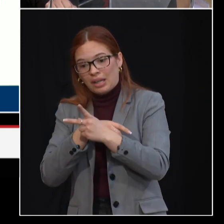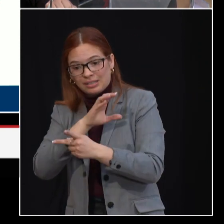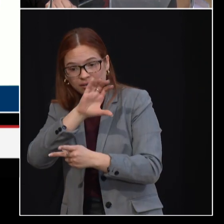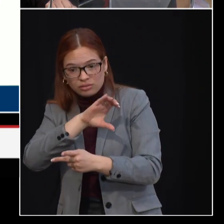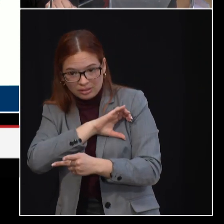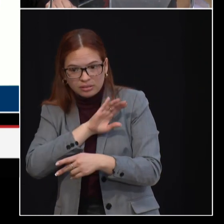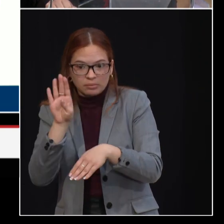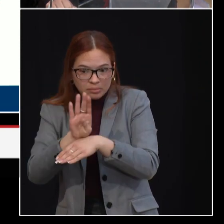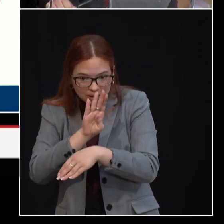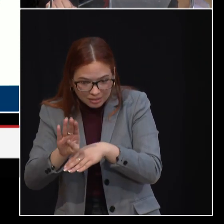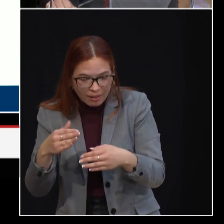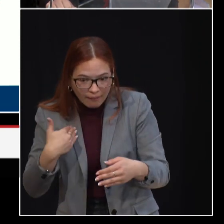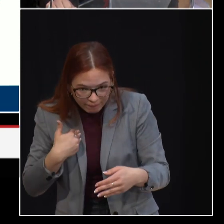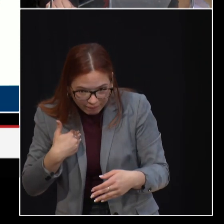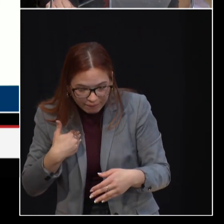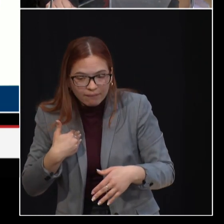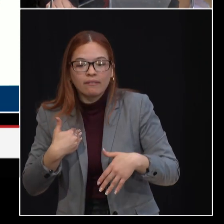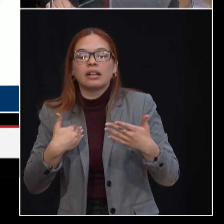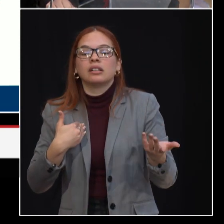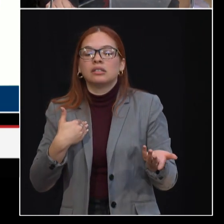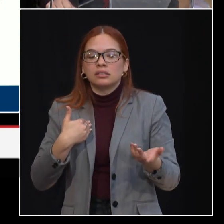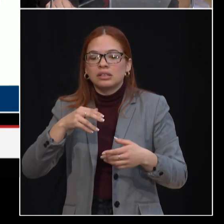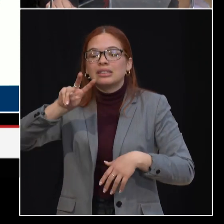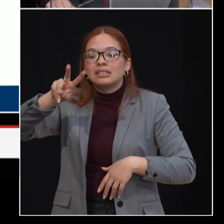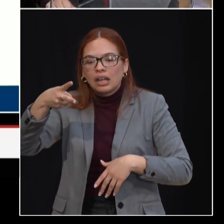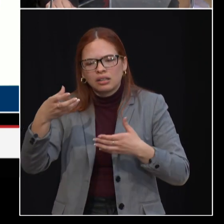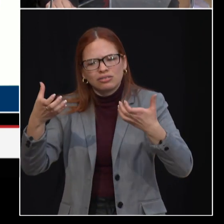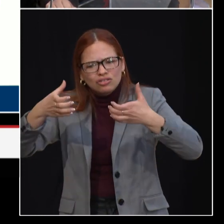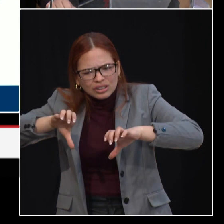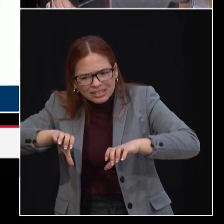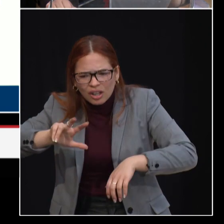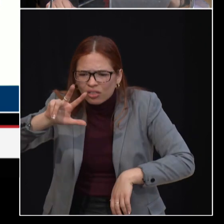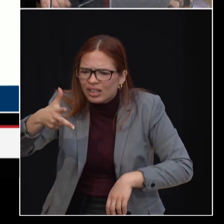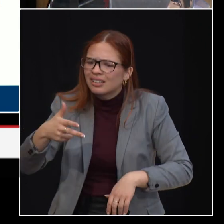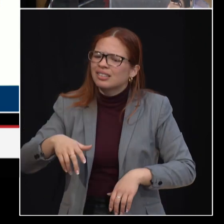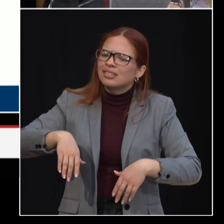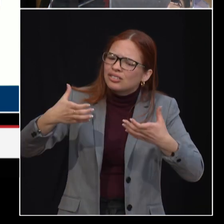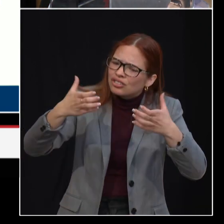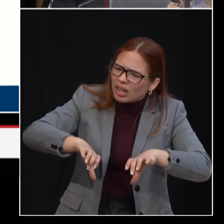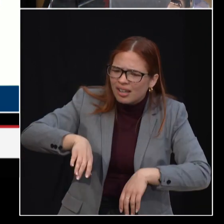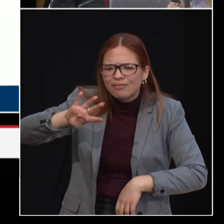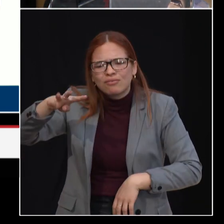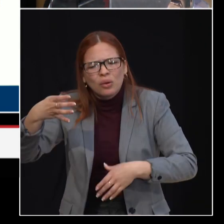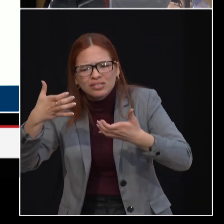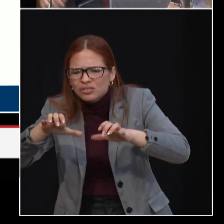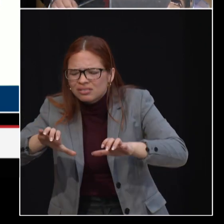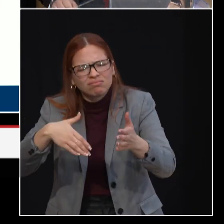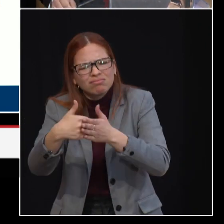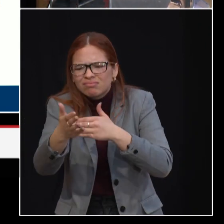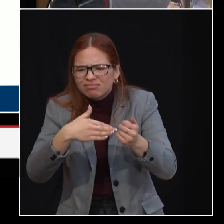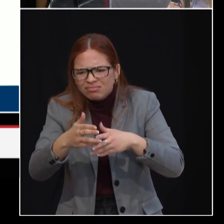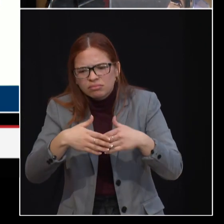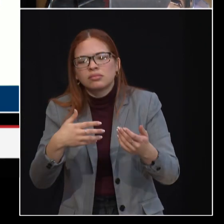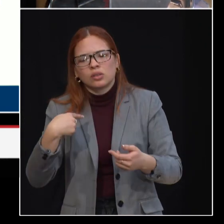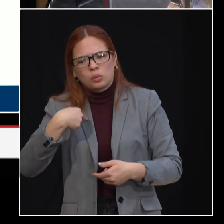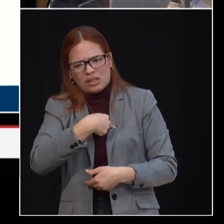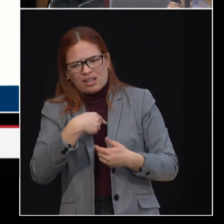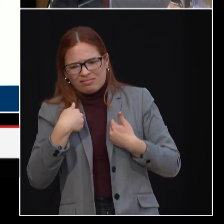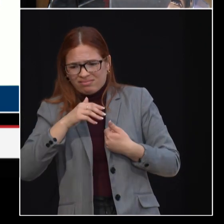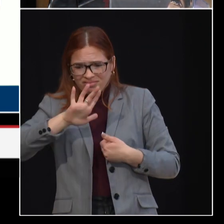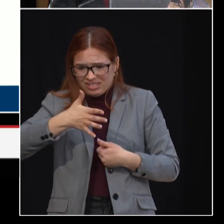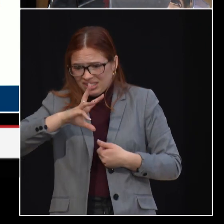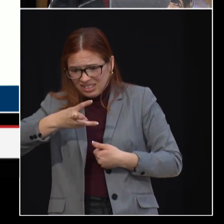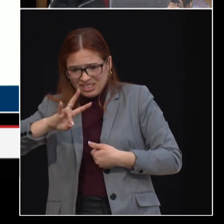not only in second chances, but third chances, fourth chances, and some of us are on our fifth or sixth chance. But it was because